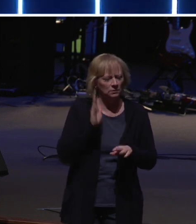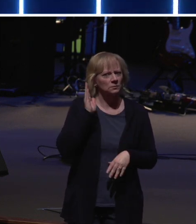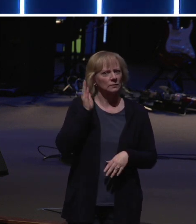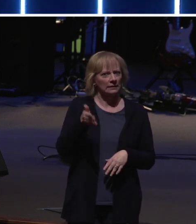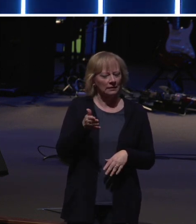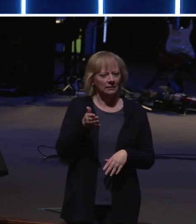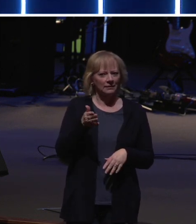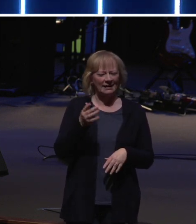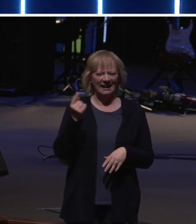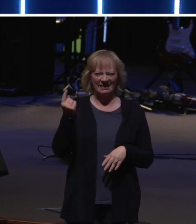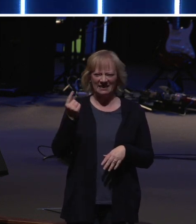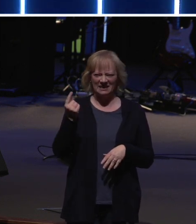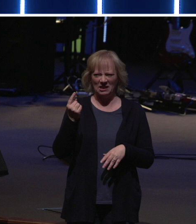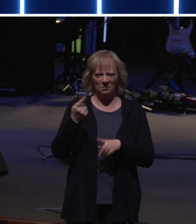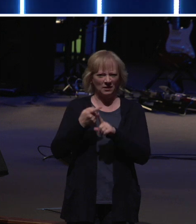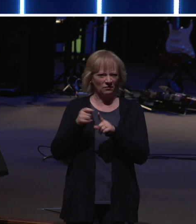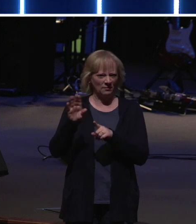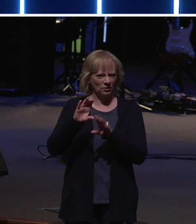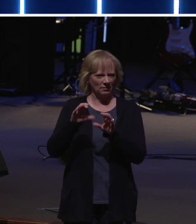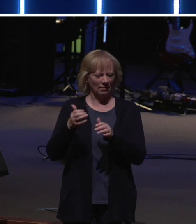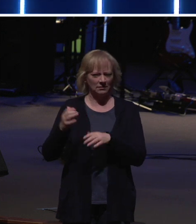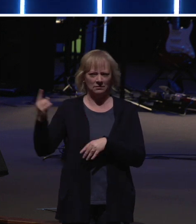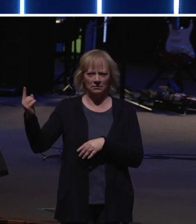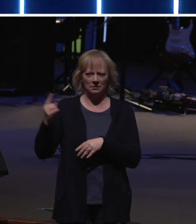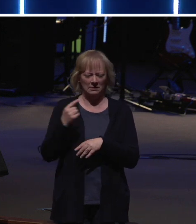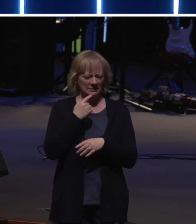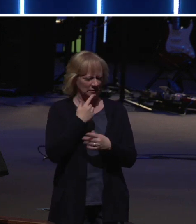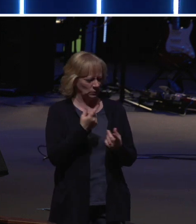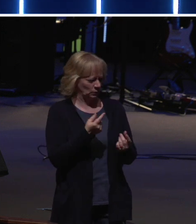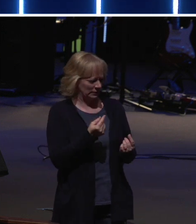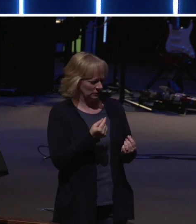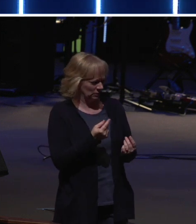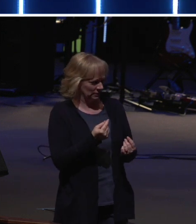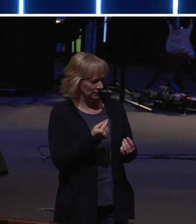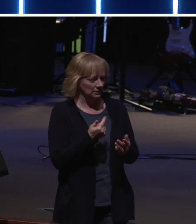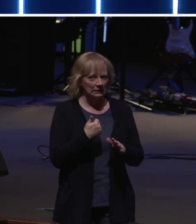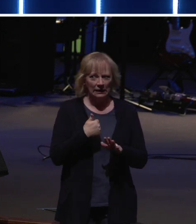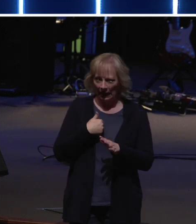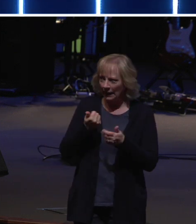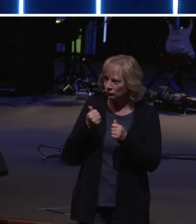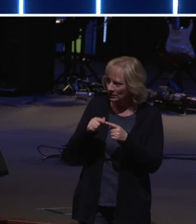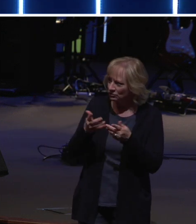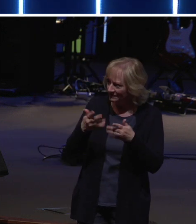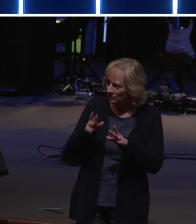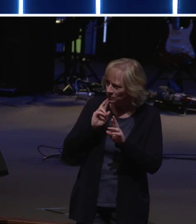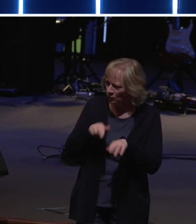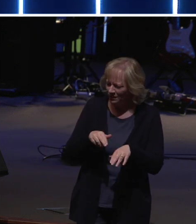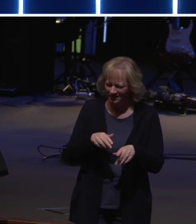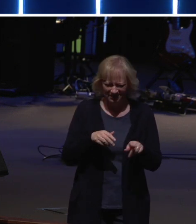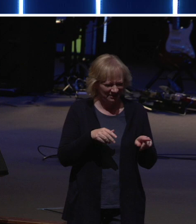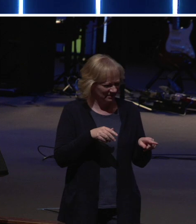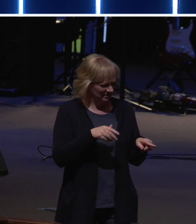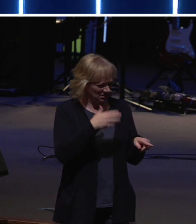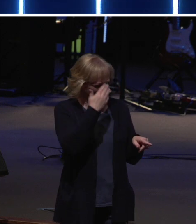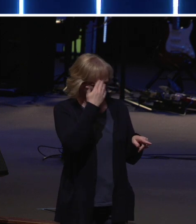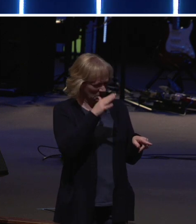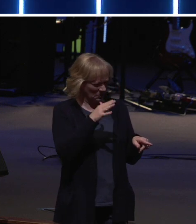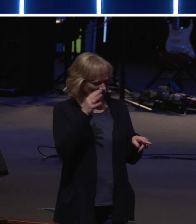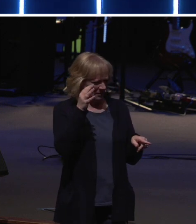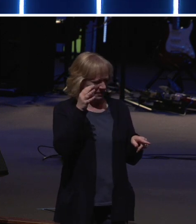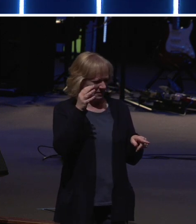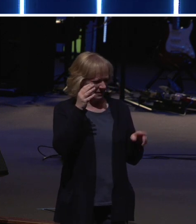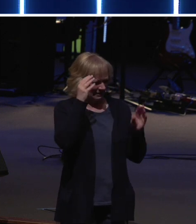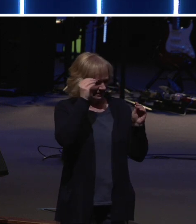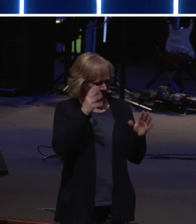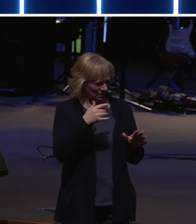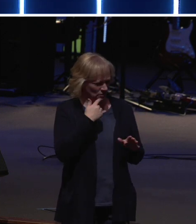then someone, classmate, says, what are you doing? I'm trying to finish that paper. Oh, didn't you hear? The professor said we have